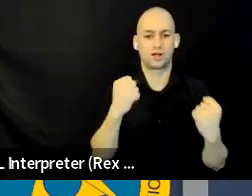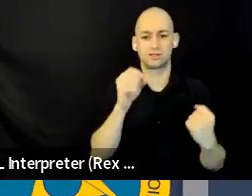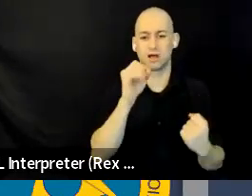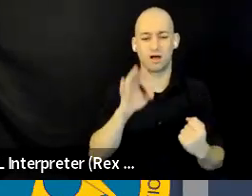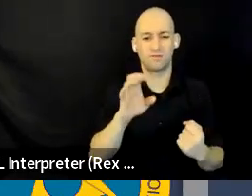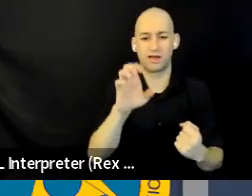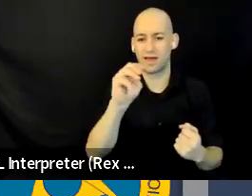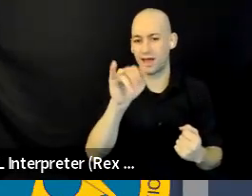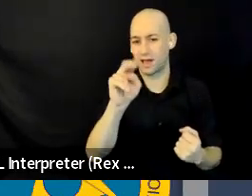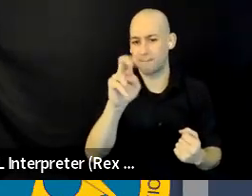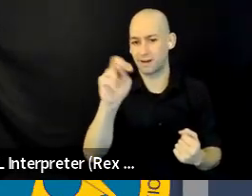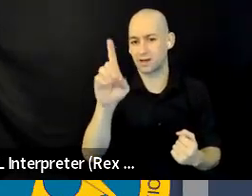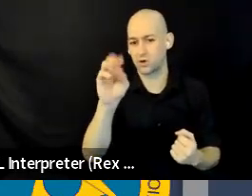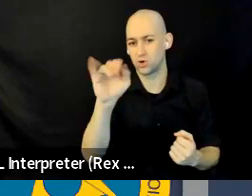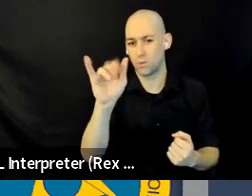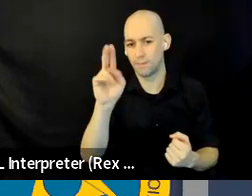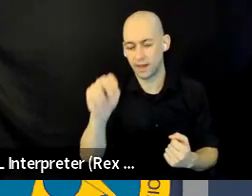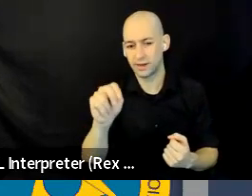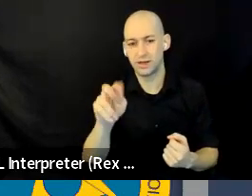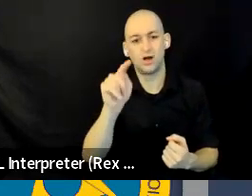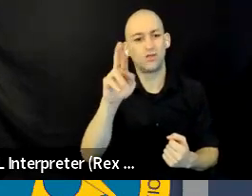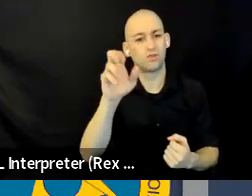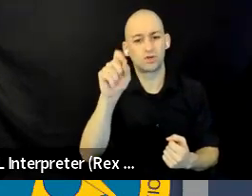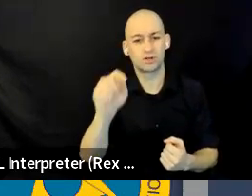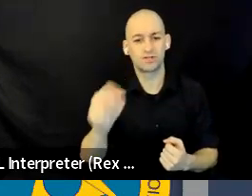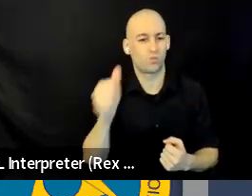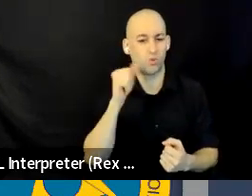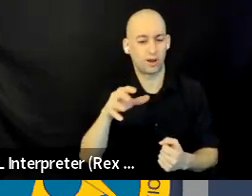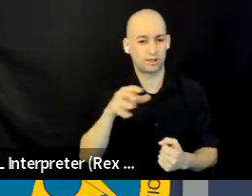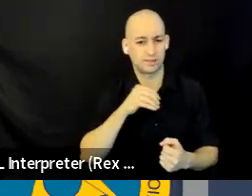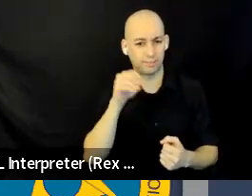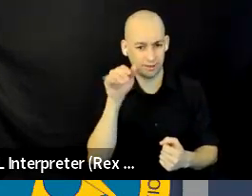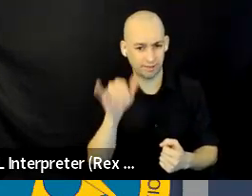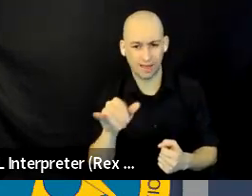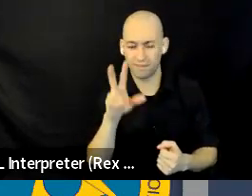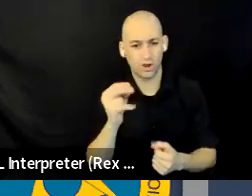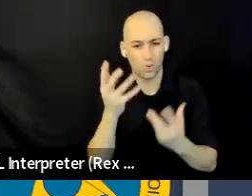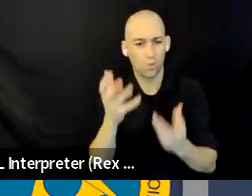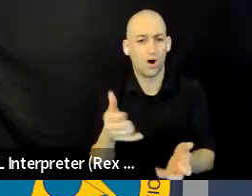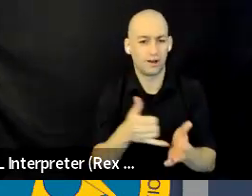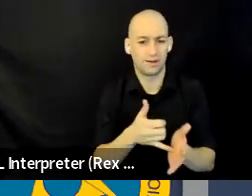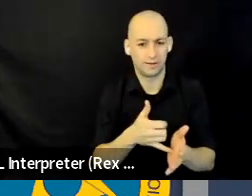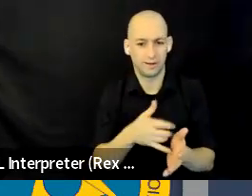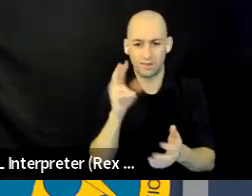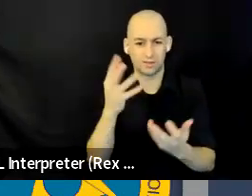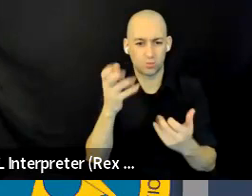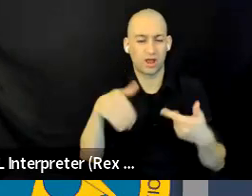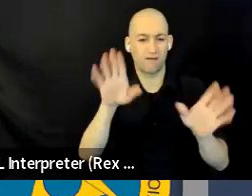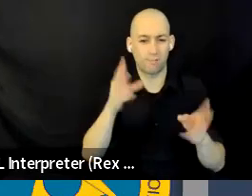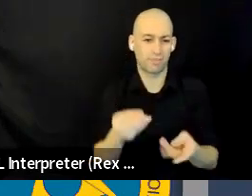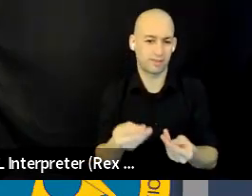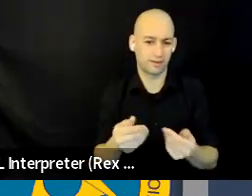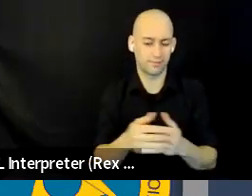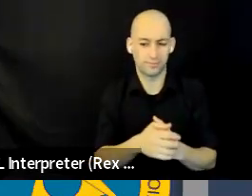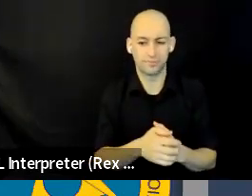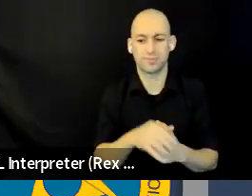to the project as proposed. While we appreciate staff's recommendation that the county consider the issues raised by the trust during the environmental